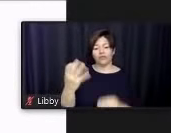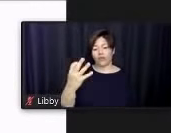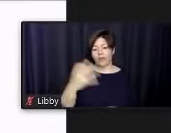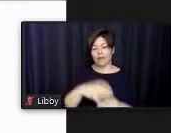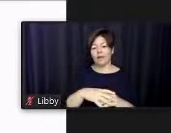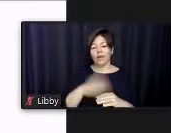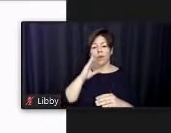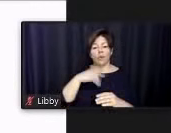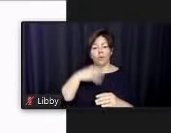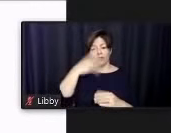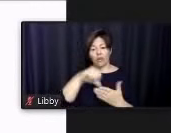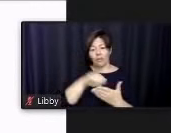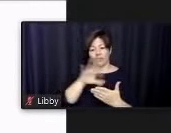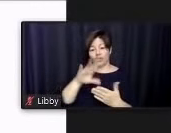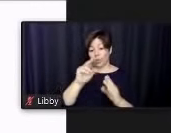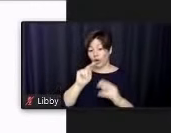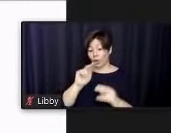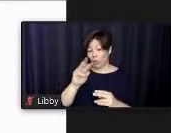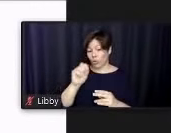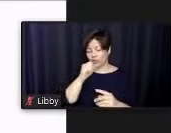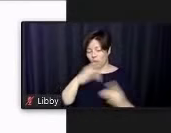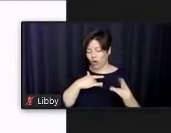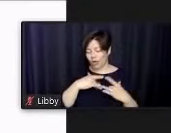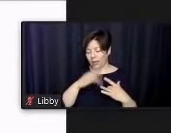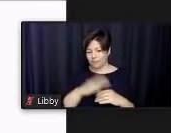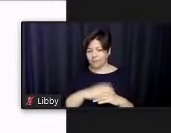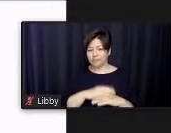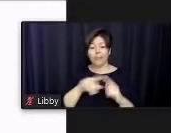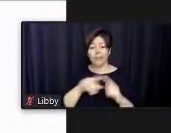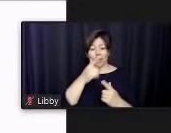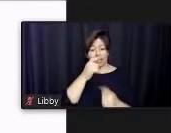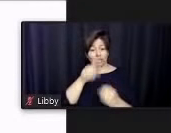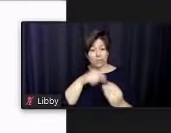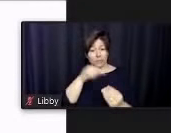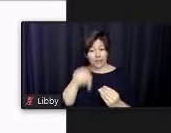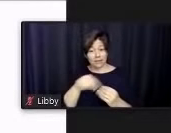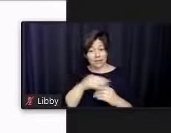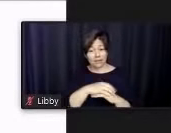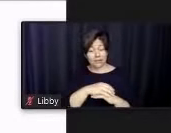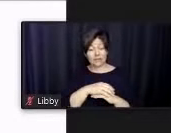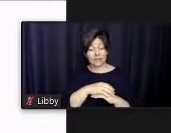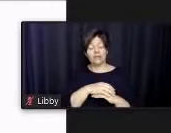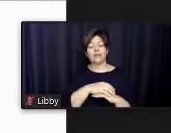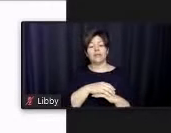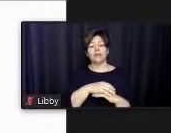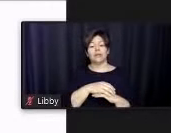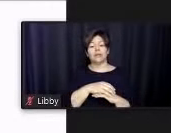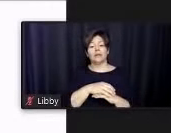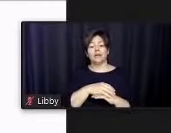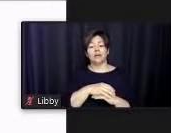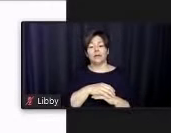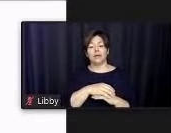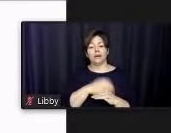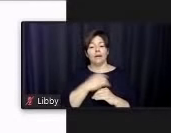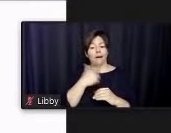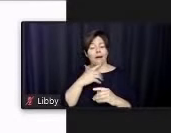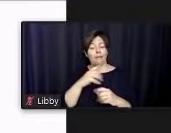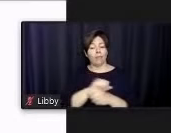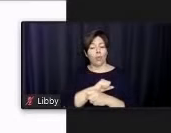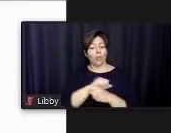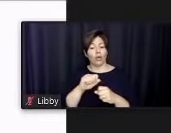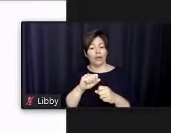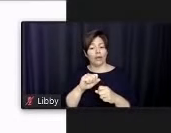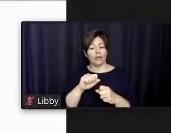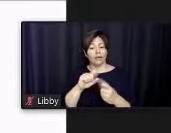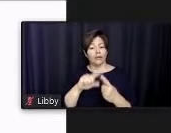on the front page of your news, do not worry. But what's interesting about this is I'm working to try to